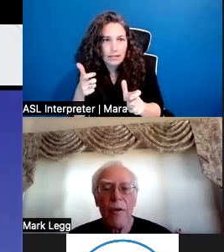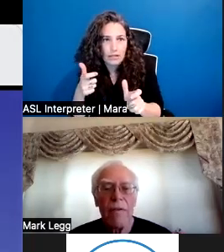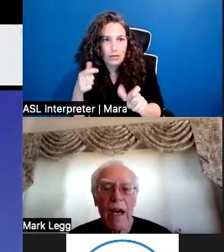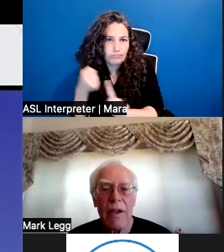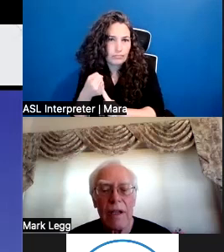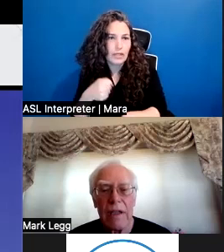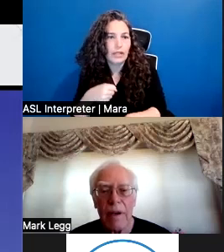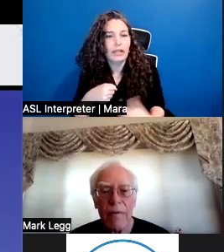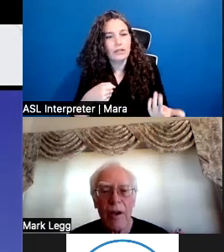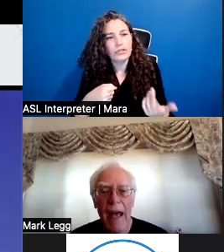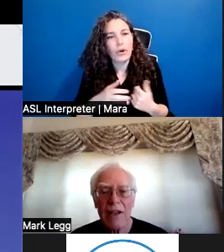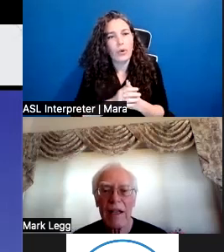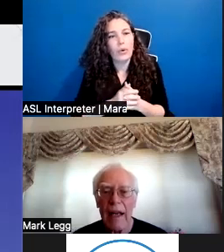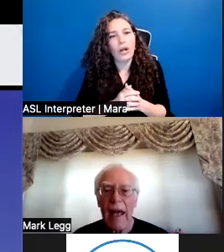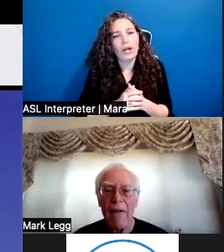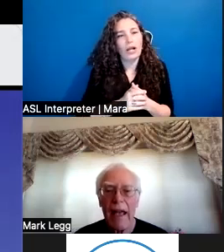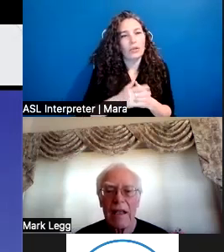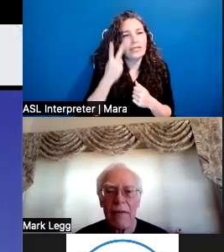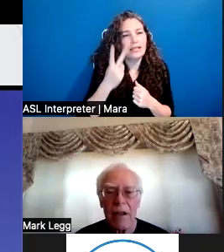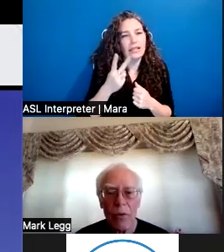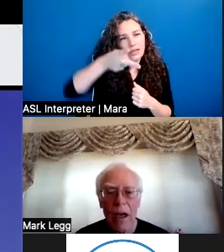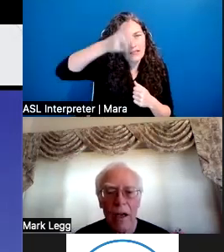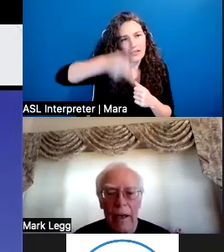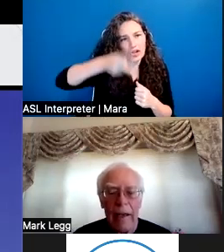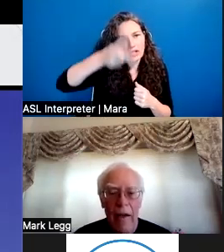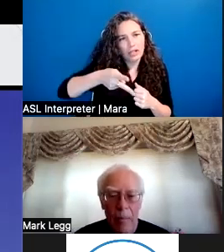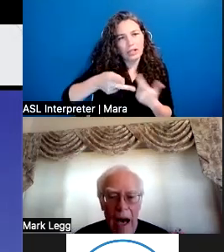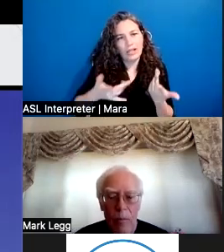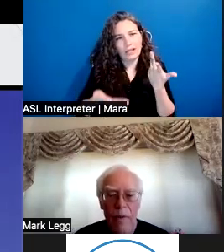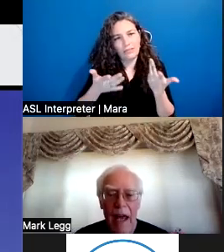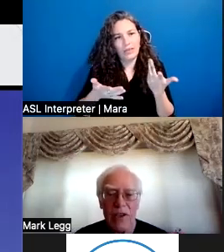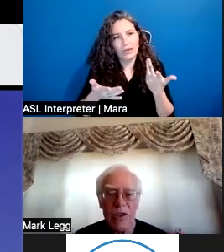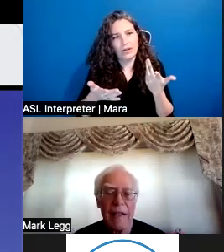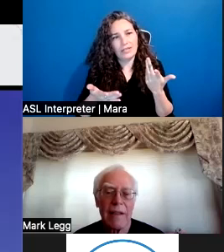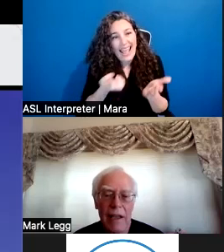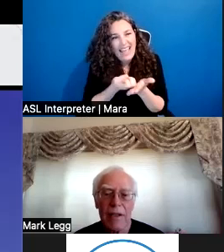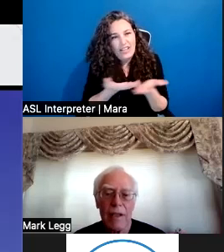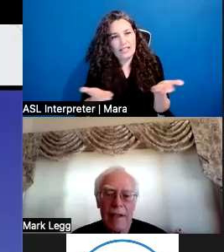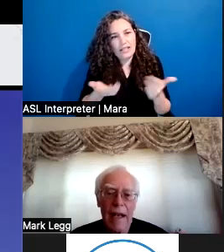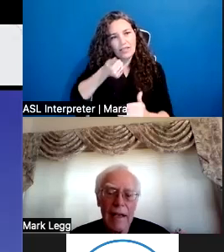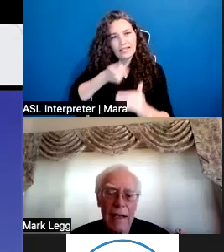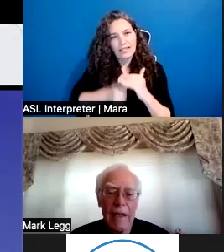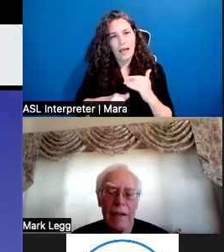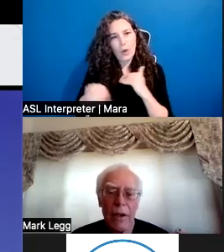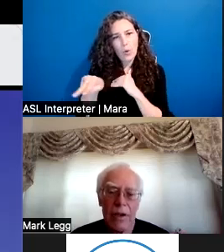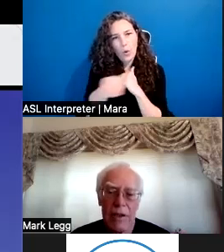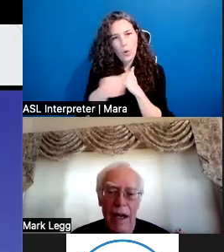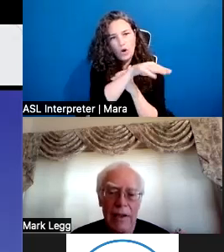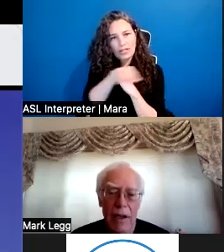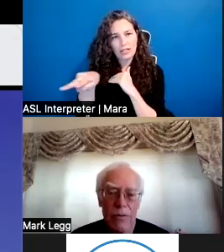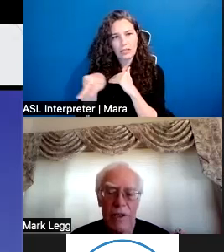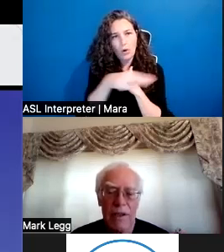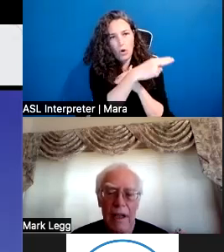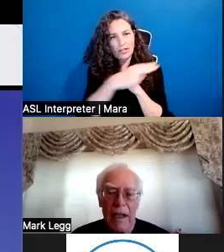30 to 45 degree dipping faults actually having activity as well. And the bottom one, that dense cluster, is that 1986